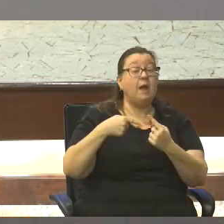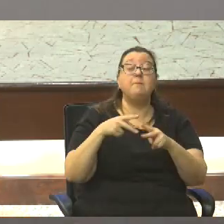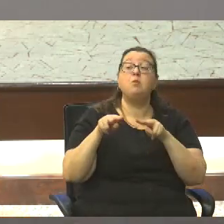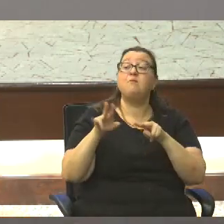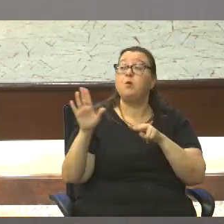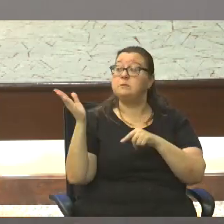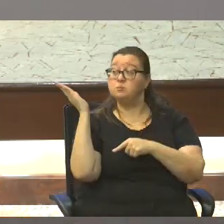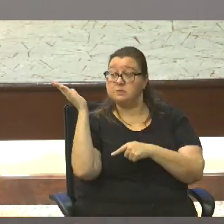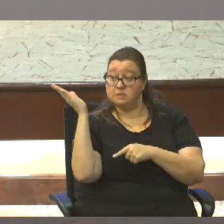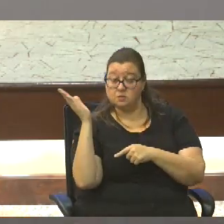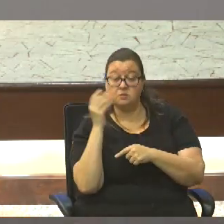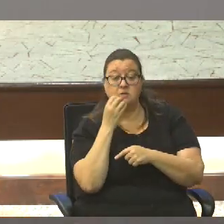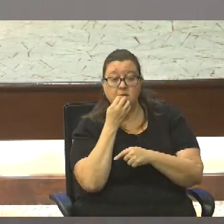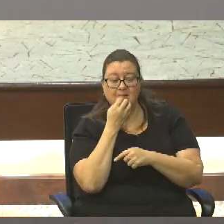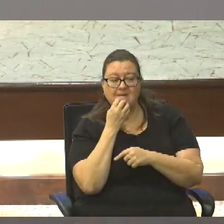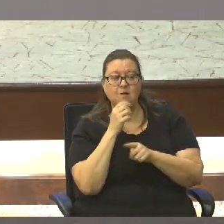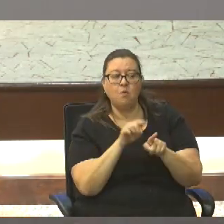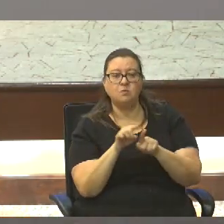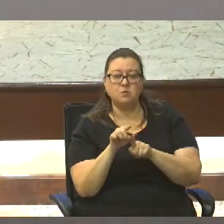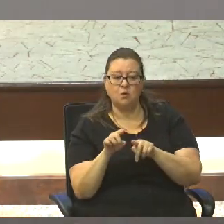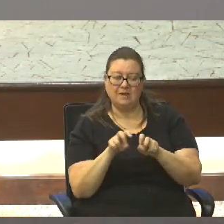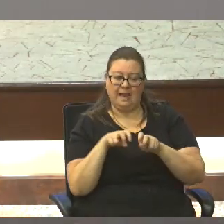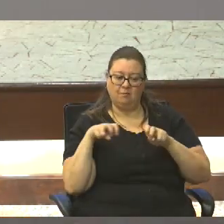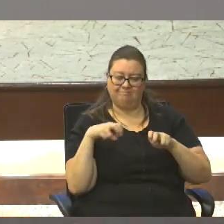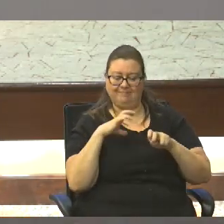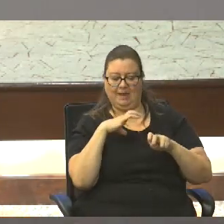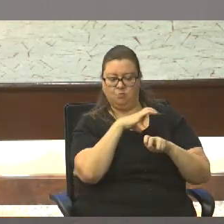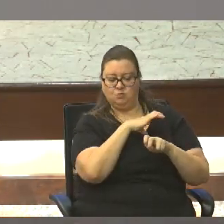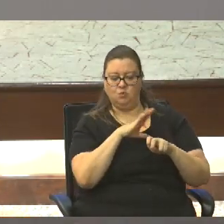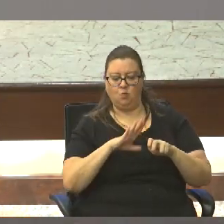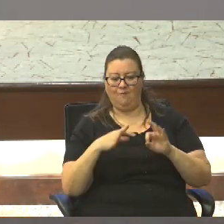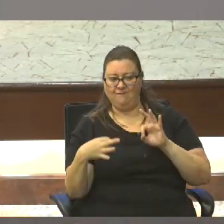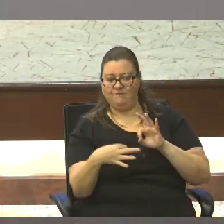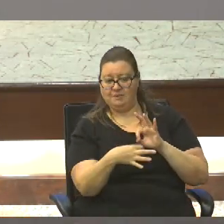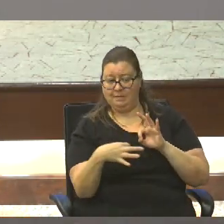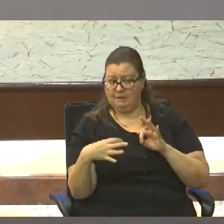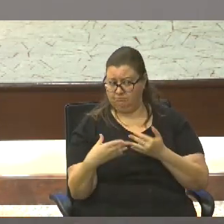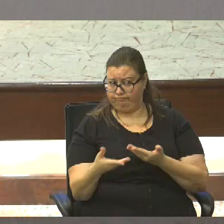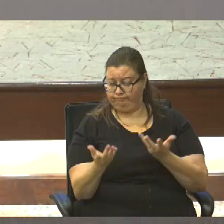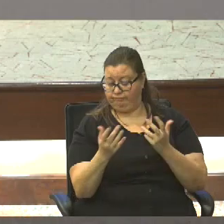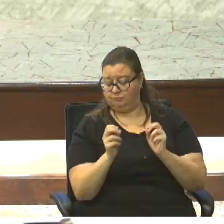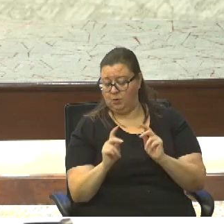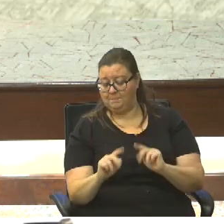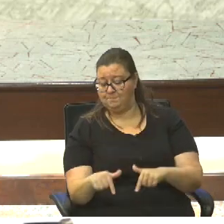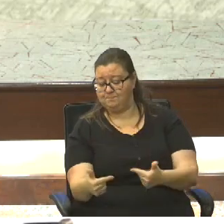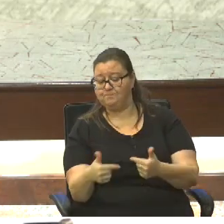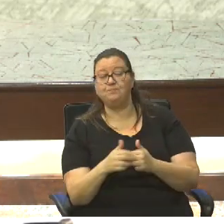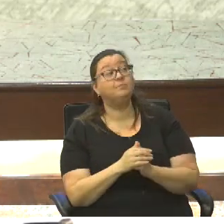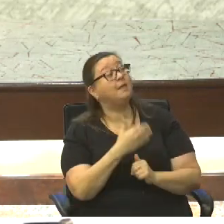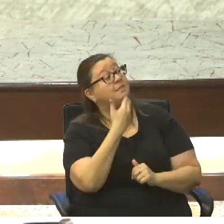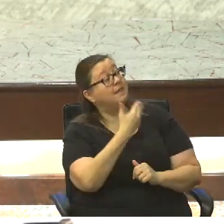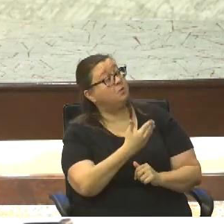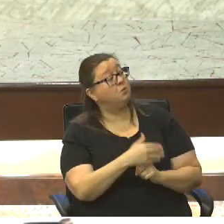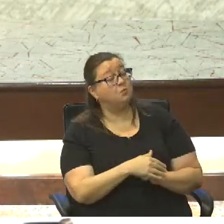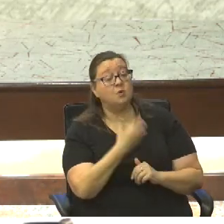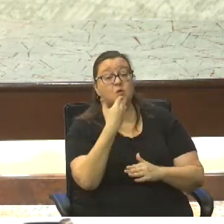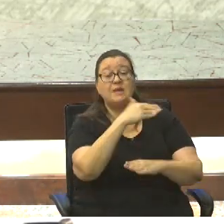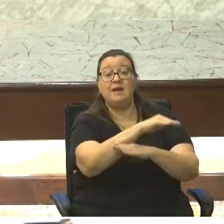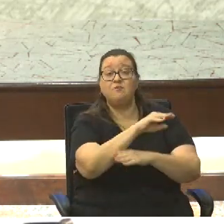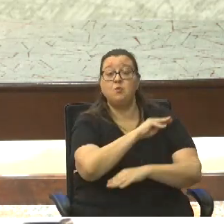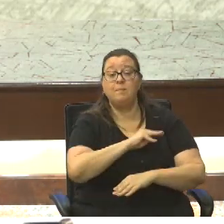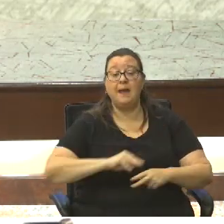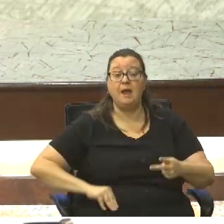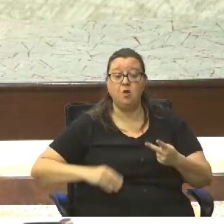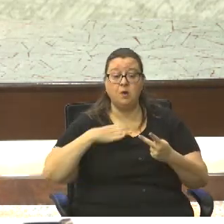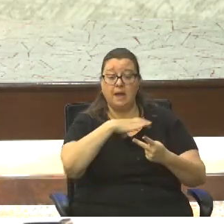presentation and getting your feedback on his deep dive at the airport. Michael? Thank you, Mr. Ford. Good afternoon, Mayor, members